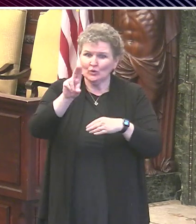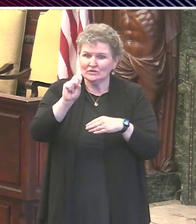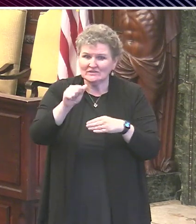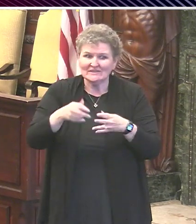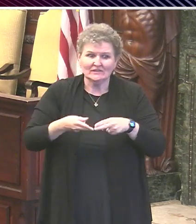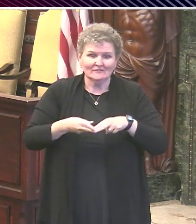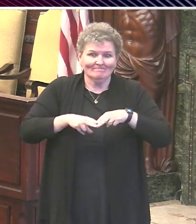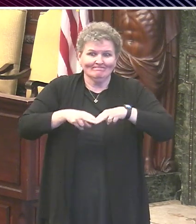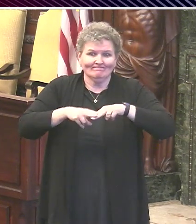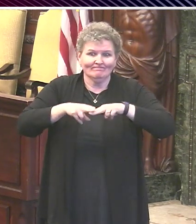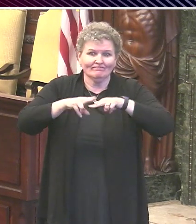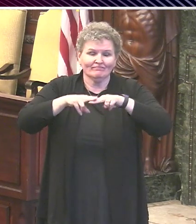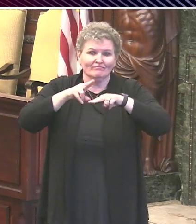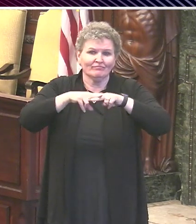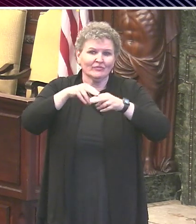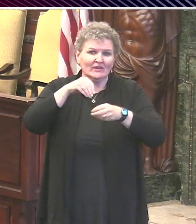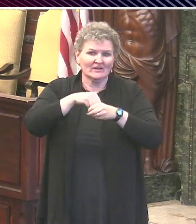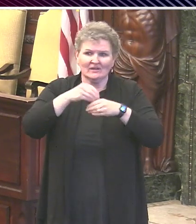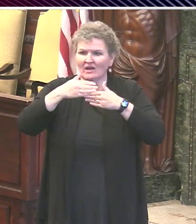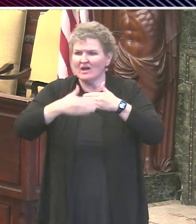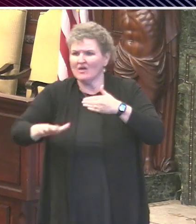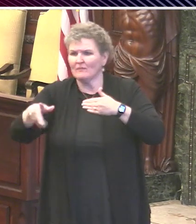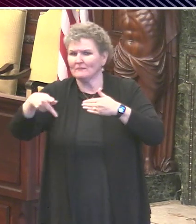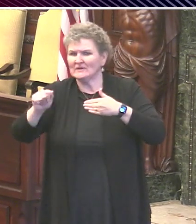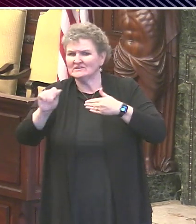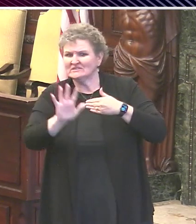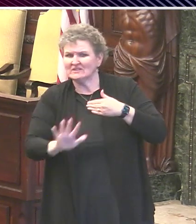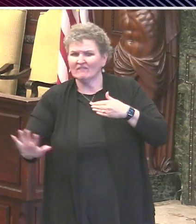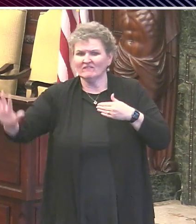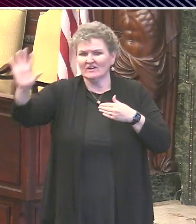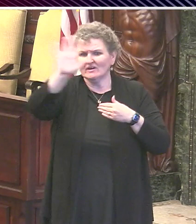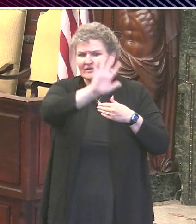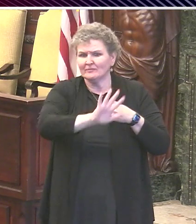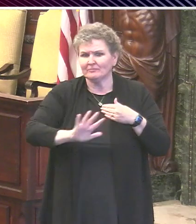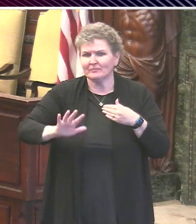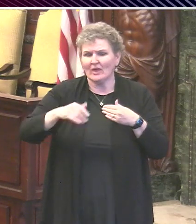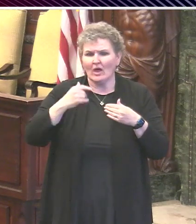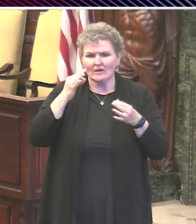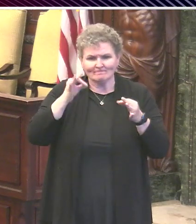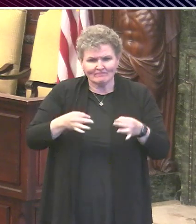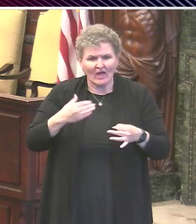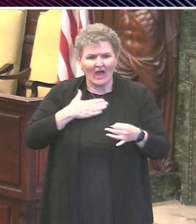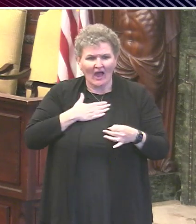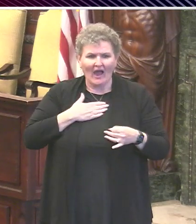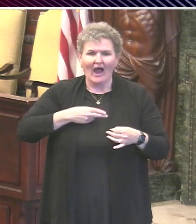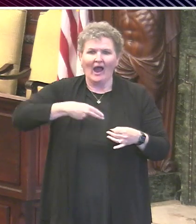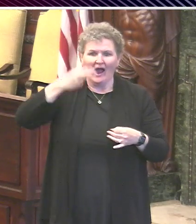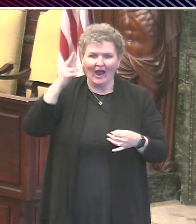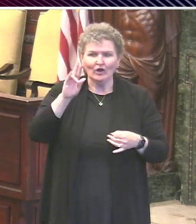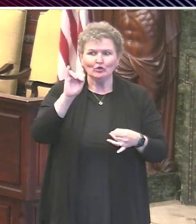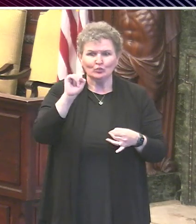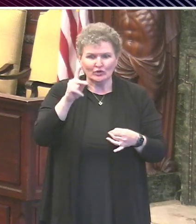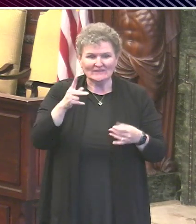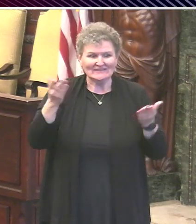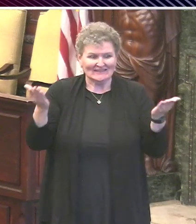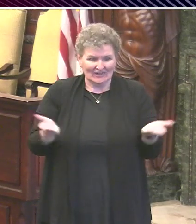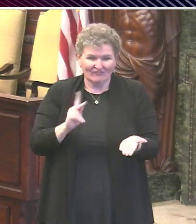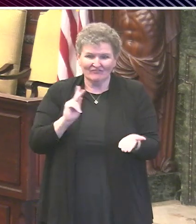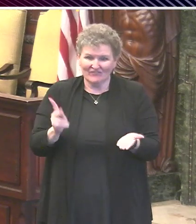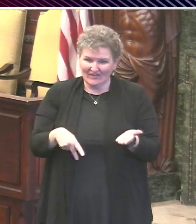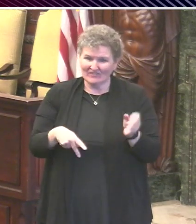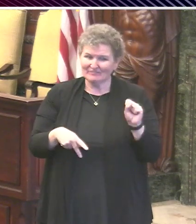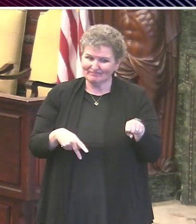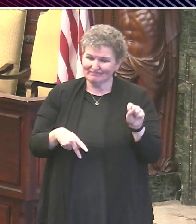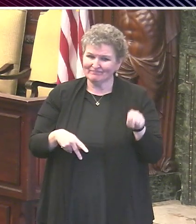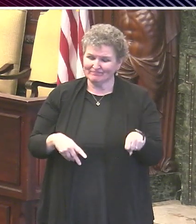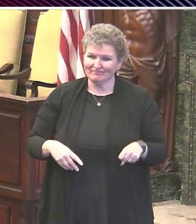of Pennsylvania. And so that definitely puts us at a greater risk for an increase in cases here. That's why we did not allow restaurants